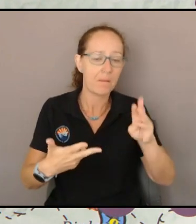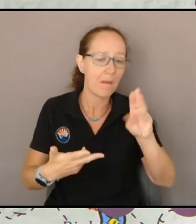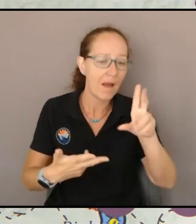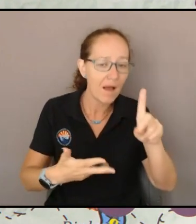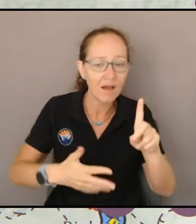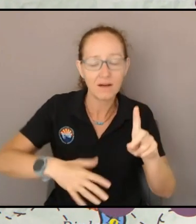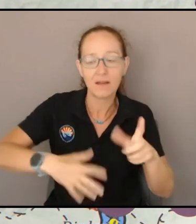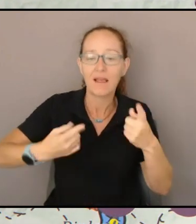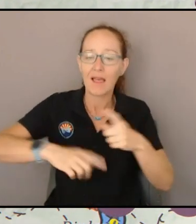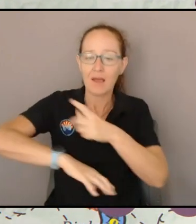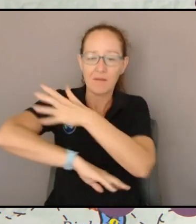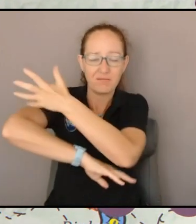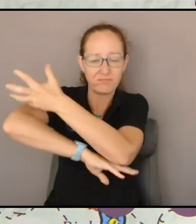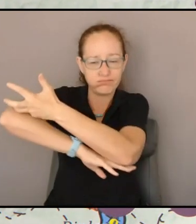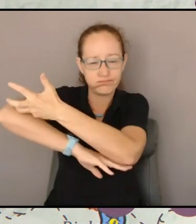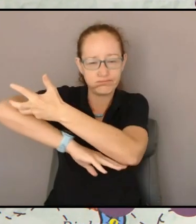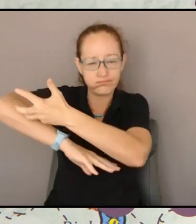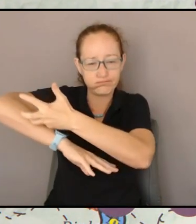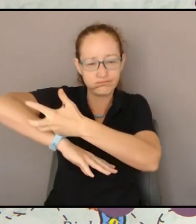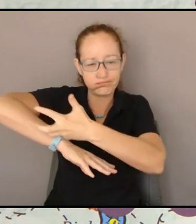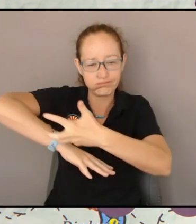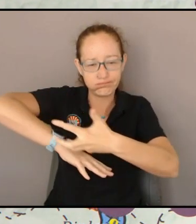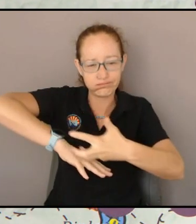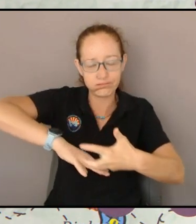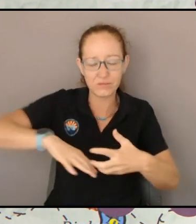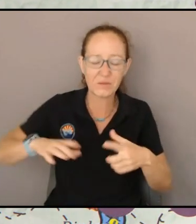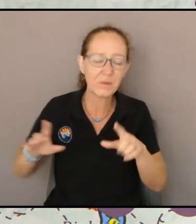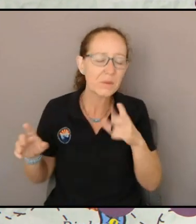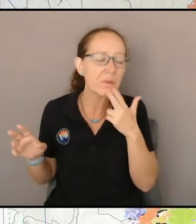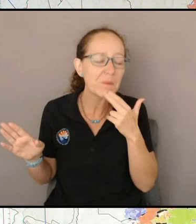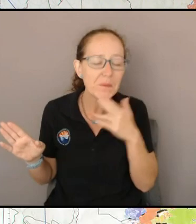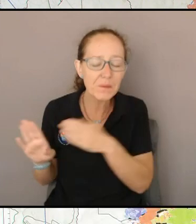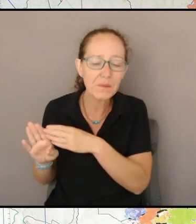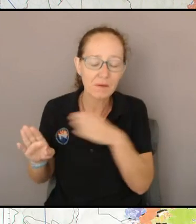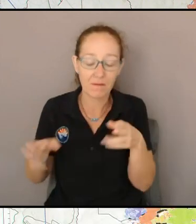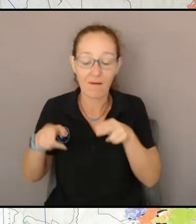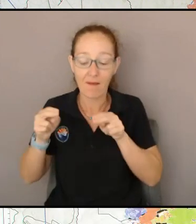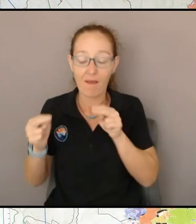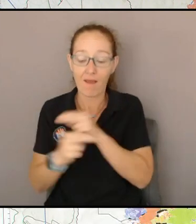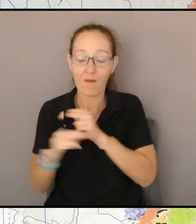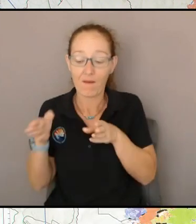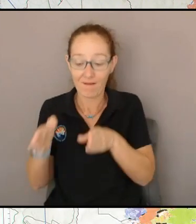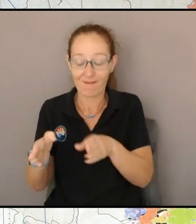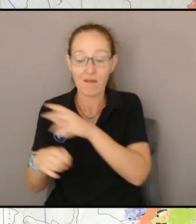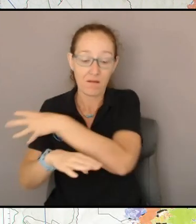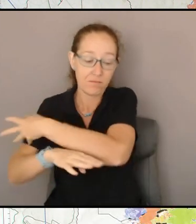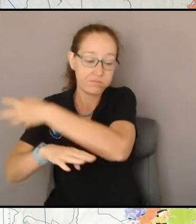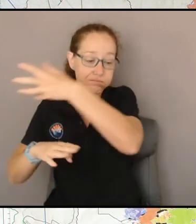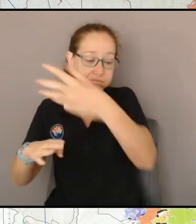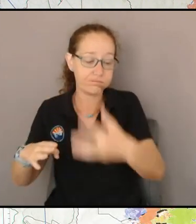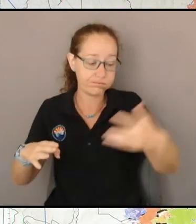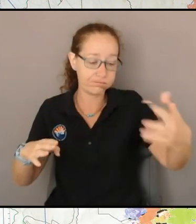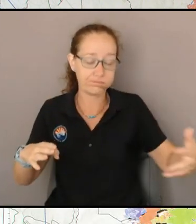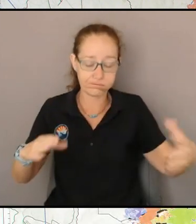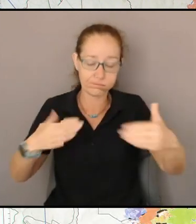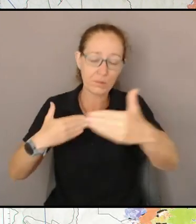highway. Nothing major, no big debris, just a little bit of sediment that came across there. That's all that we've seen so far, but we continue to